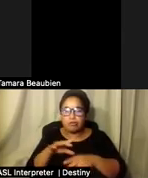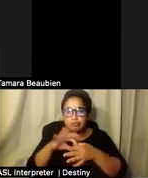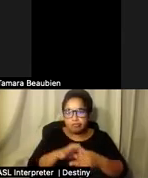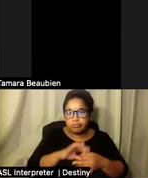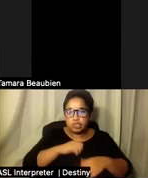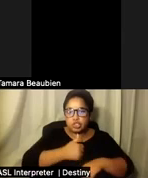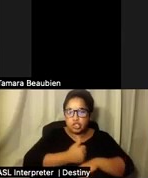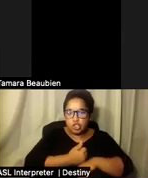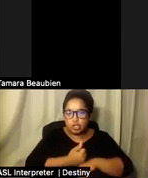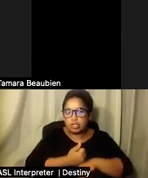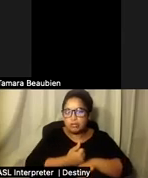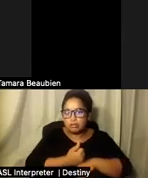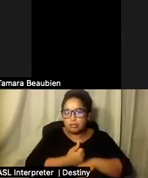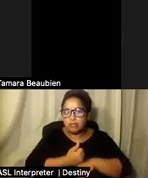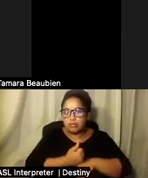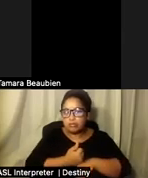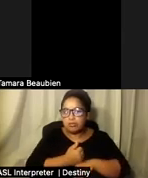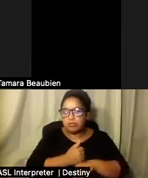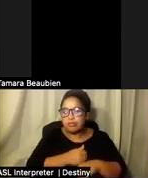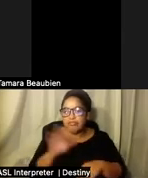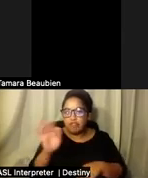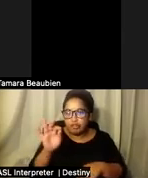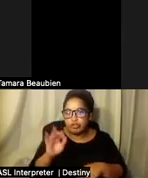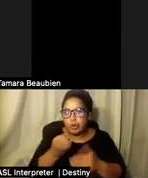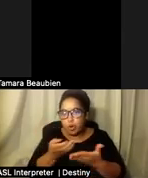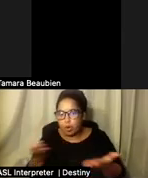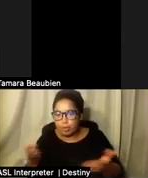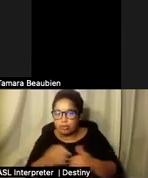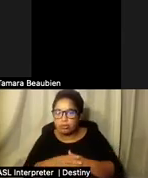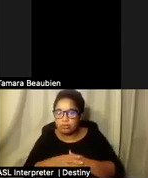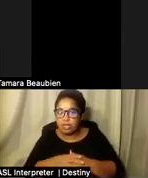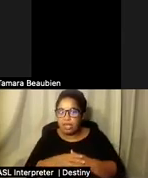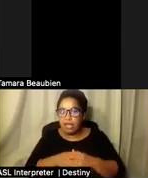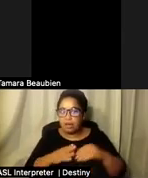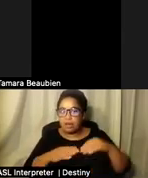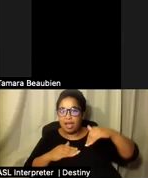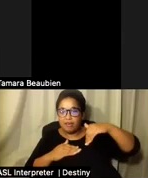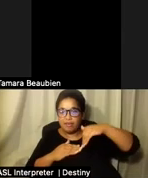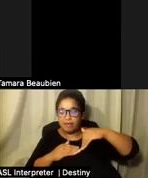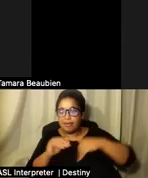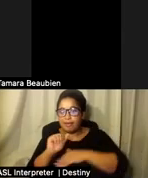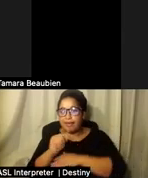two specific features. One of them's in question one and